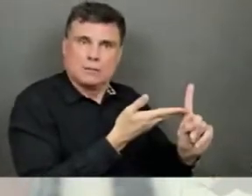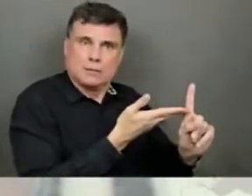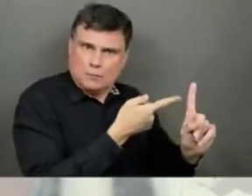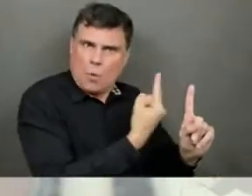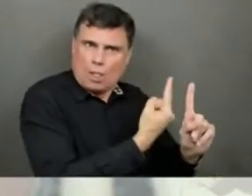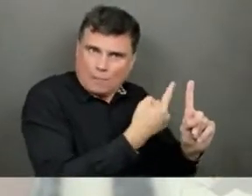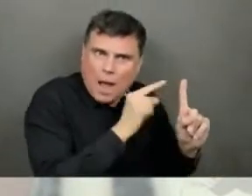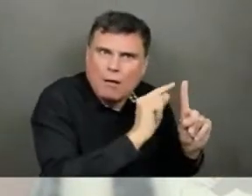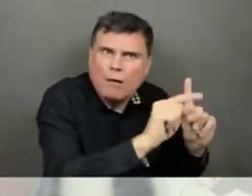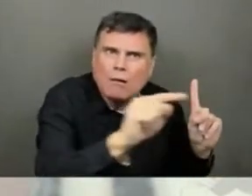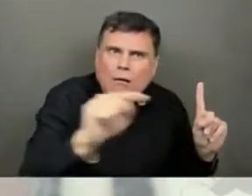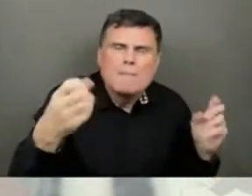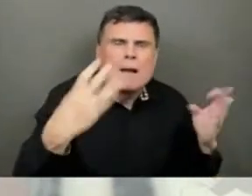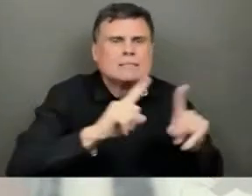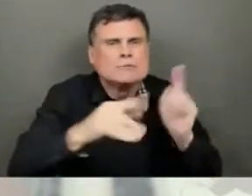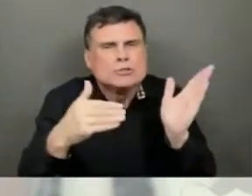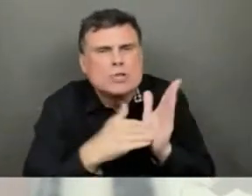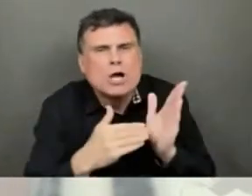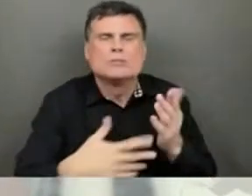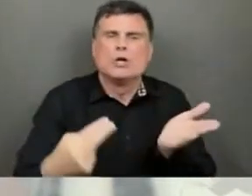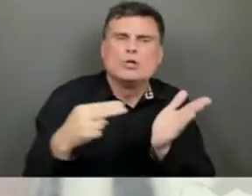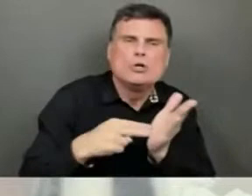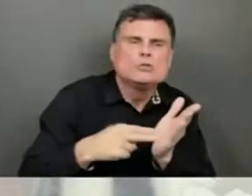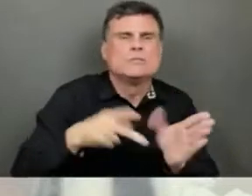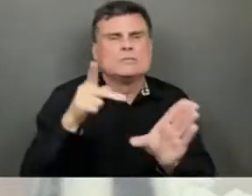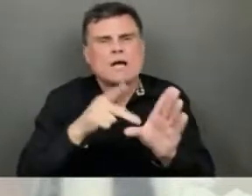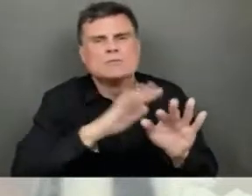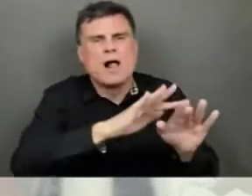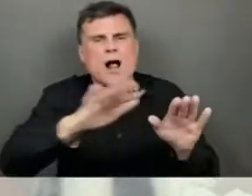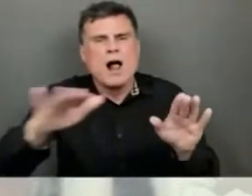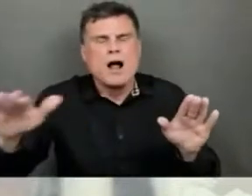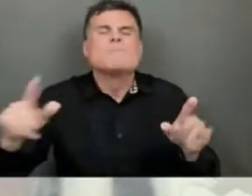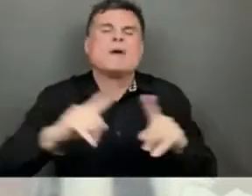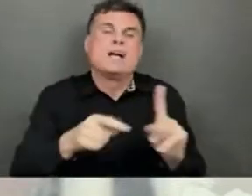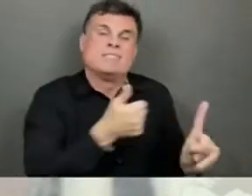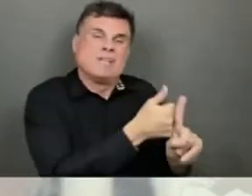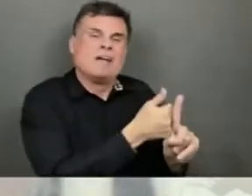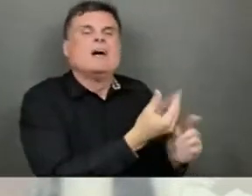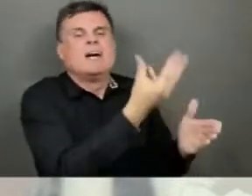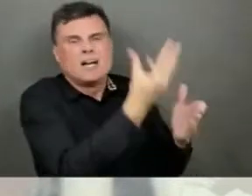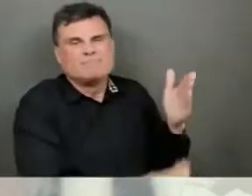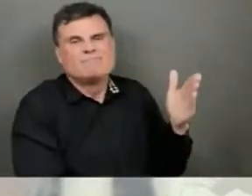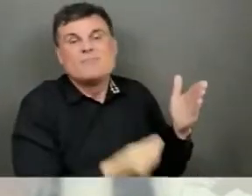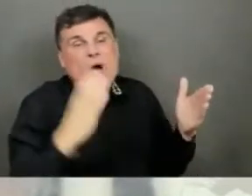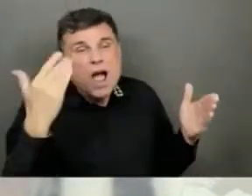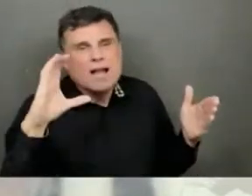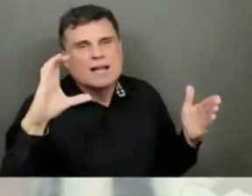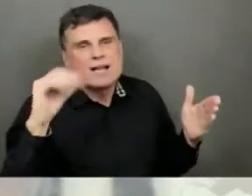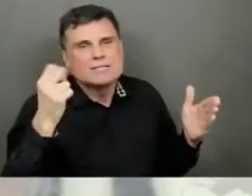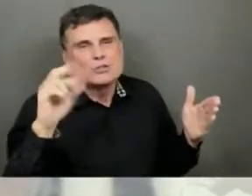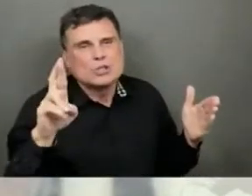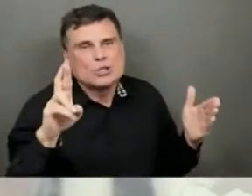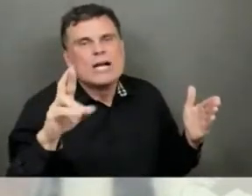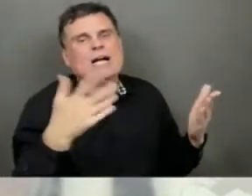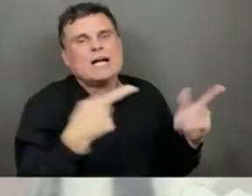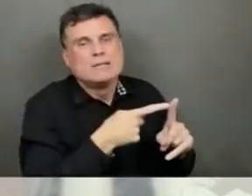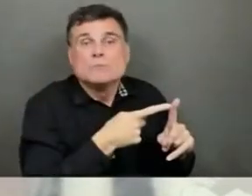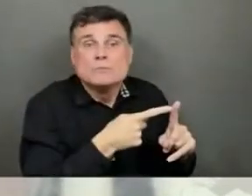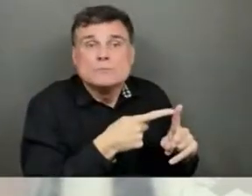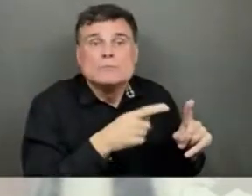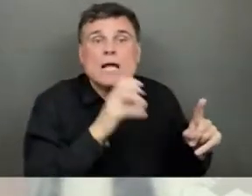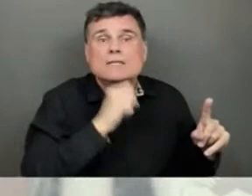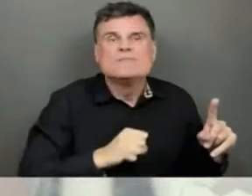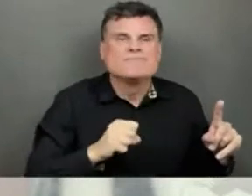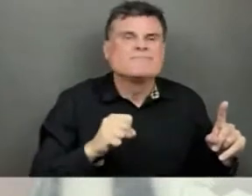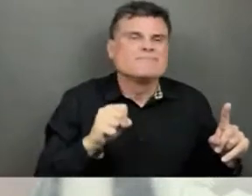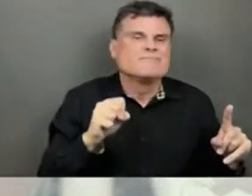us too young at 51 from cancer. All that he contributed in these last years of his life to make life better for